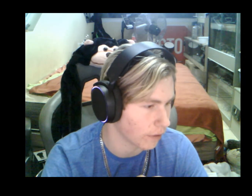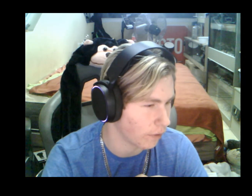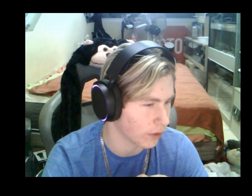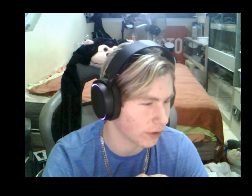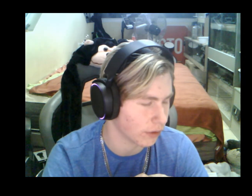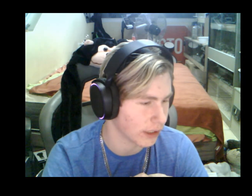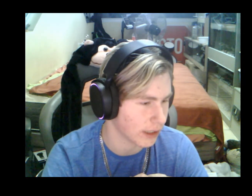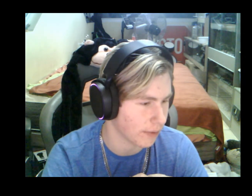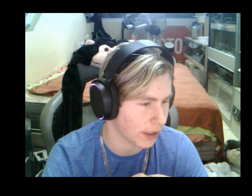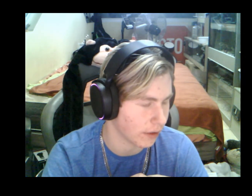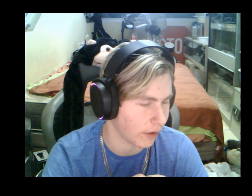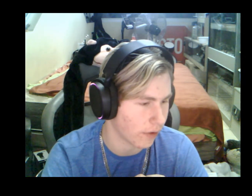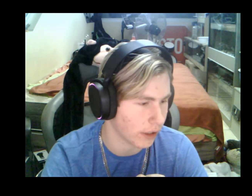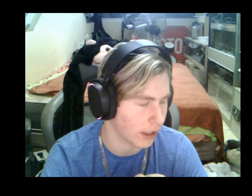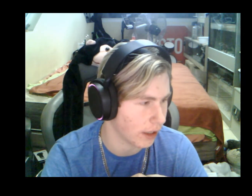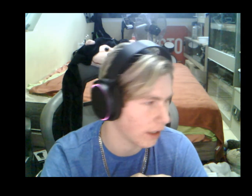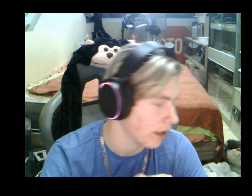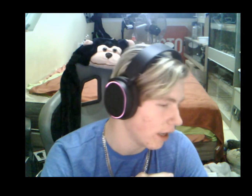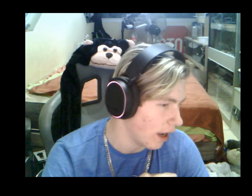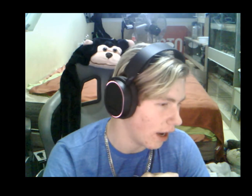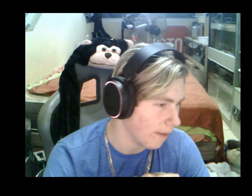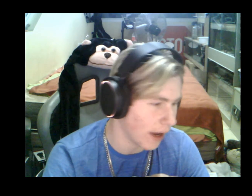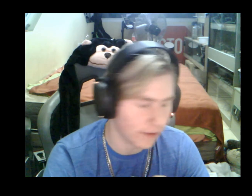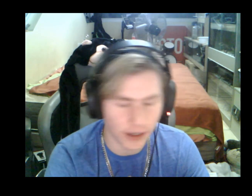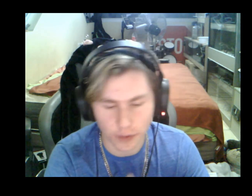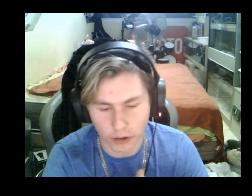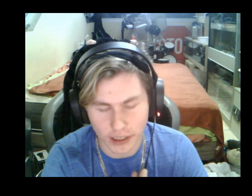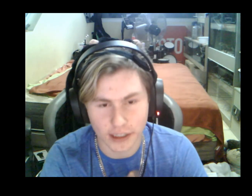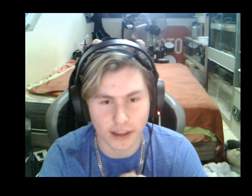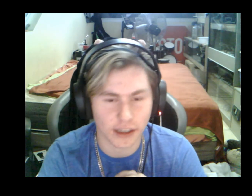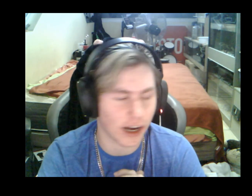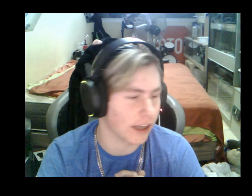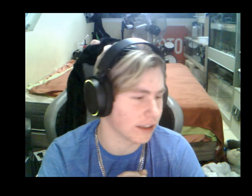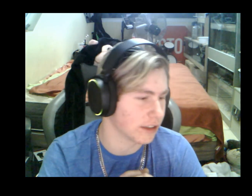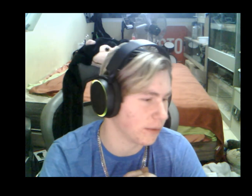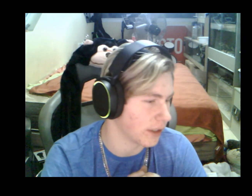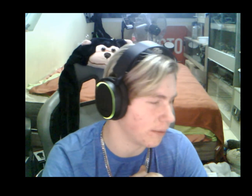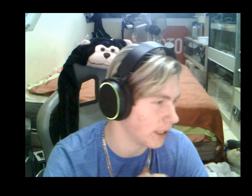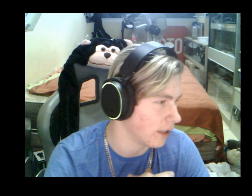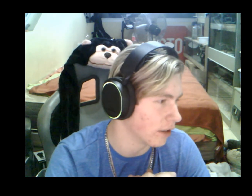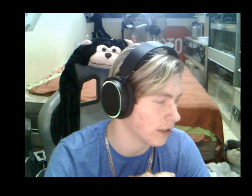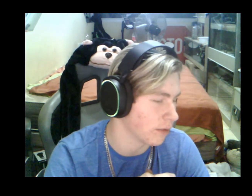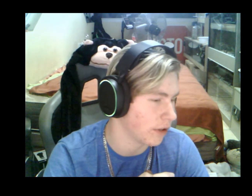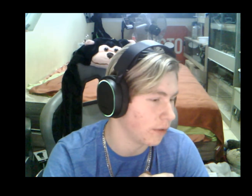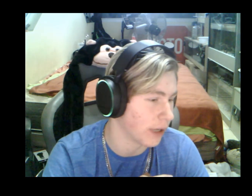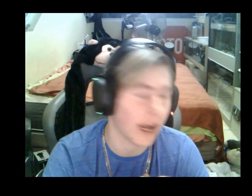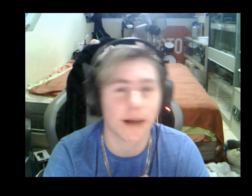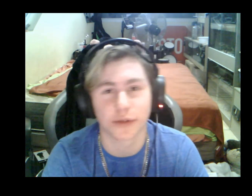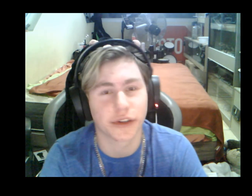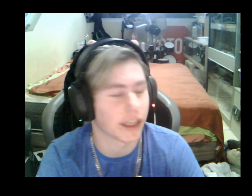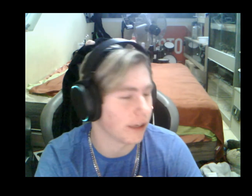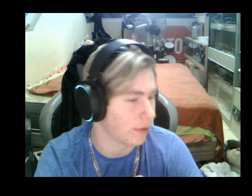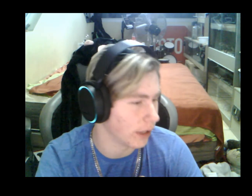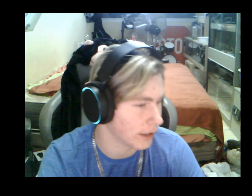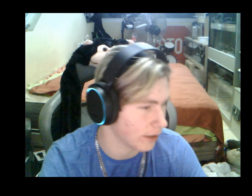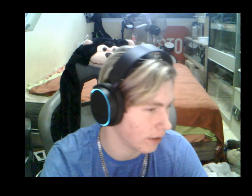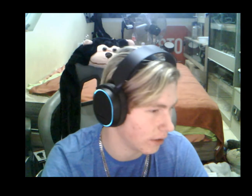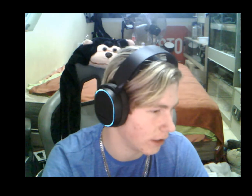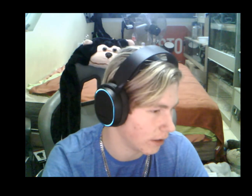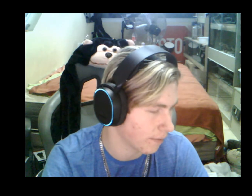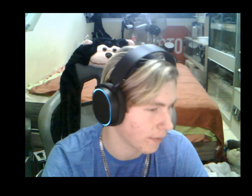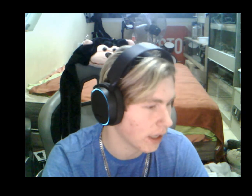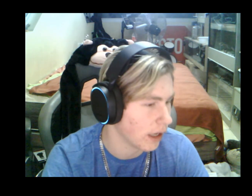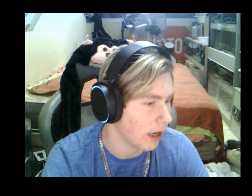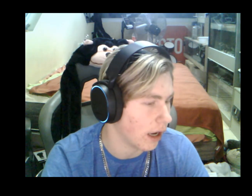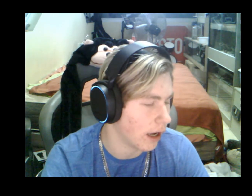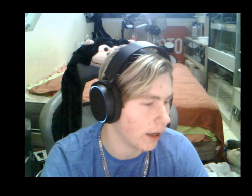You look forward to winning something? You never won anything? I've never won anything either, to be completely honest with you, but I am doing the giveaway, so